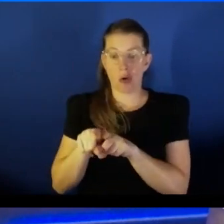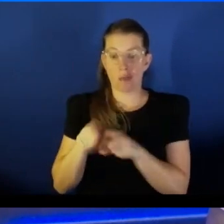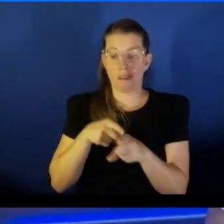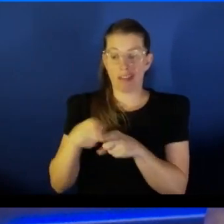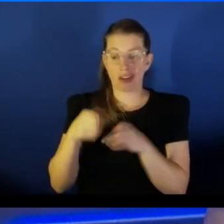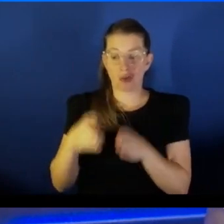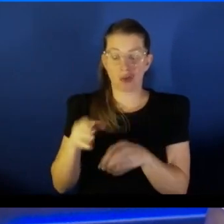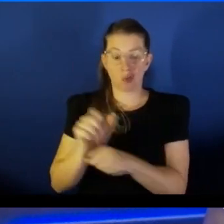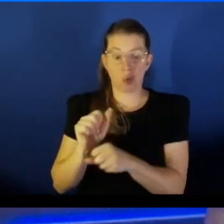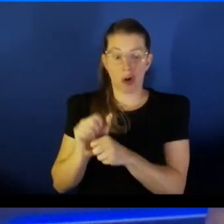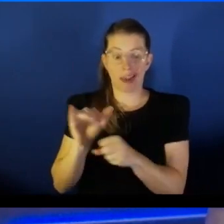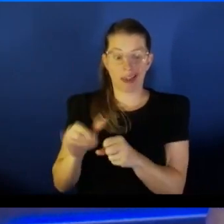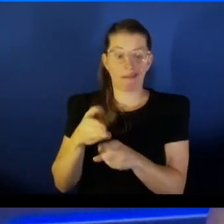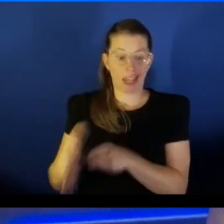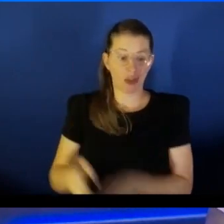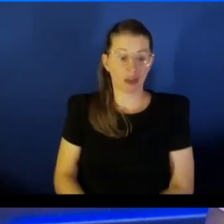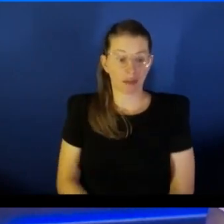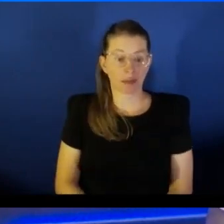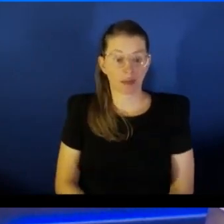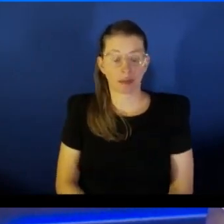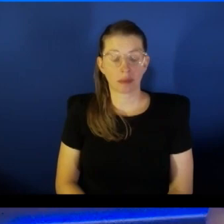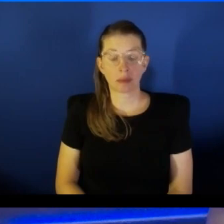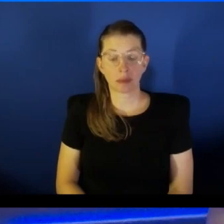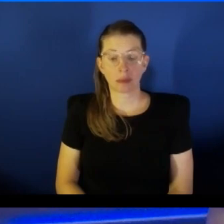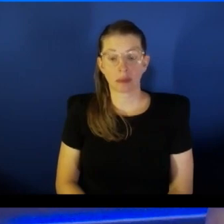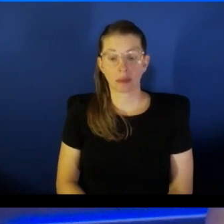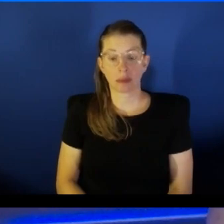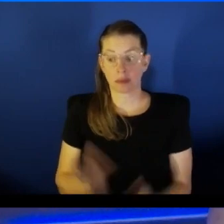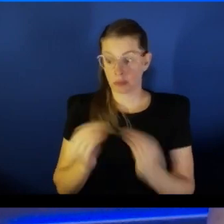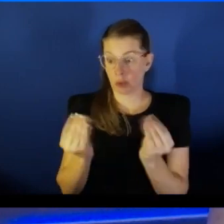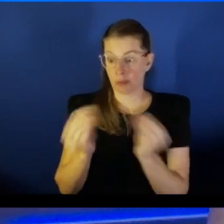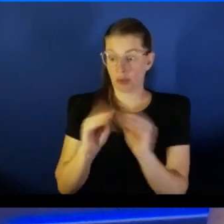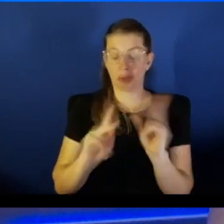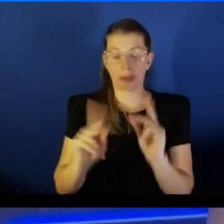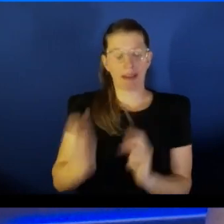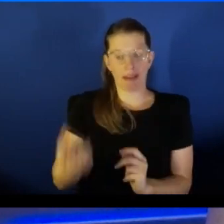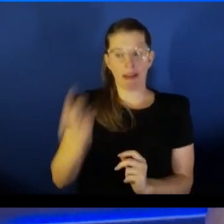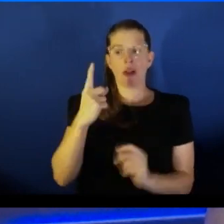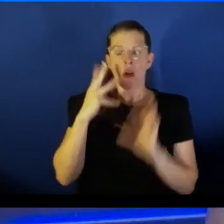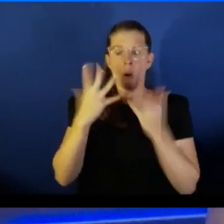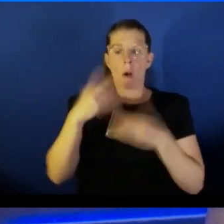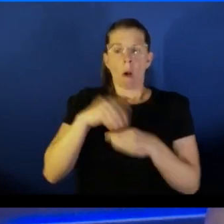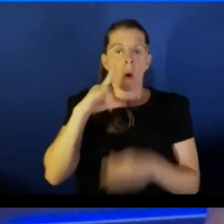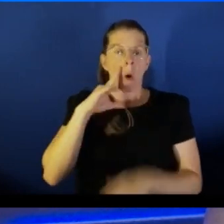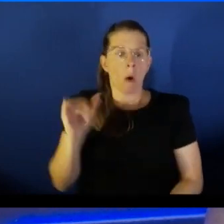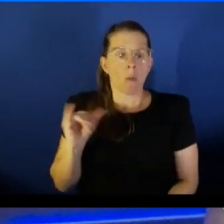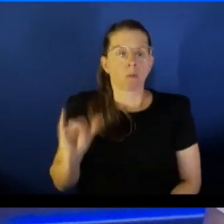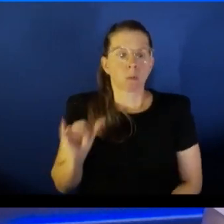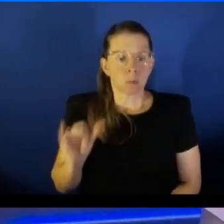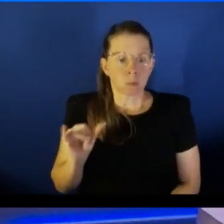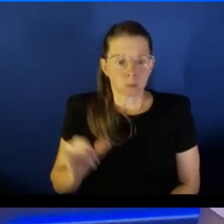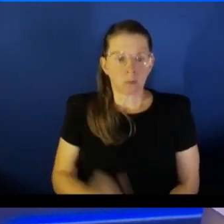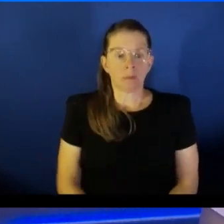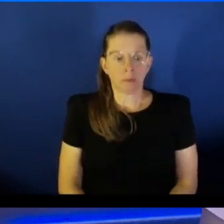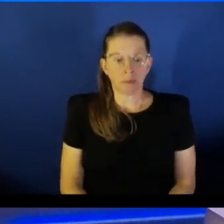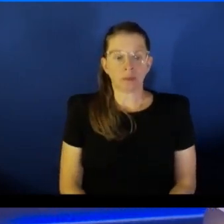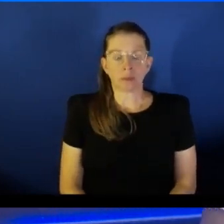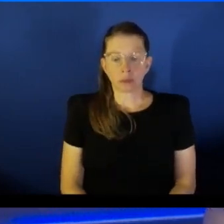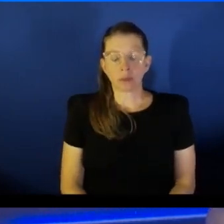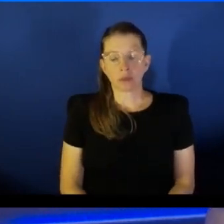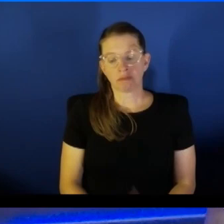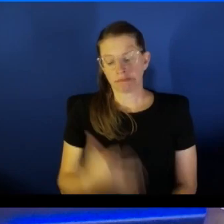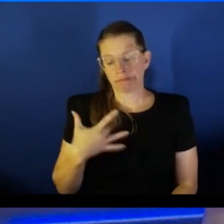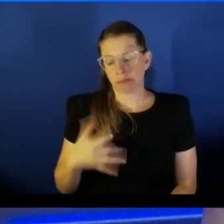in the field. I think more and more people are really understanding what autism may look like, and it is more likely for them